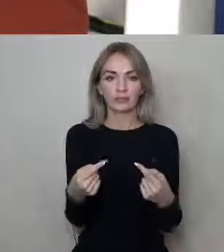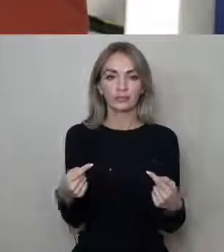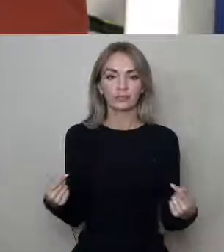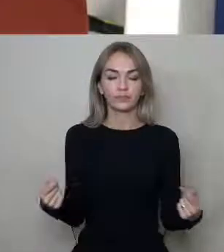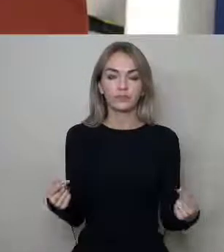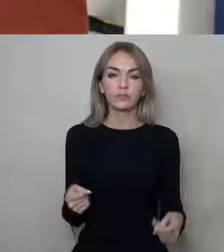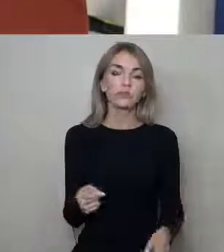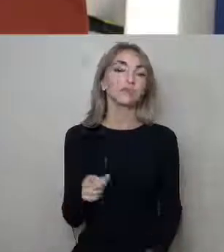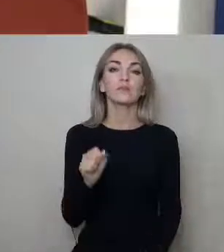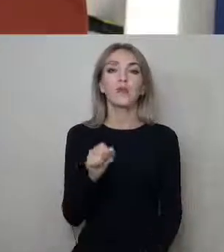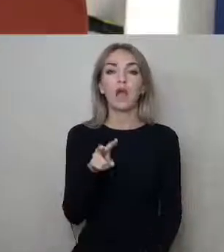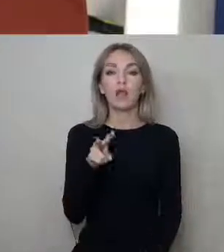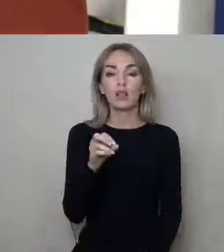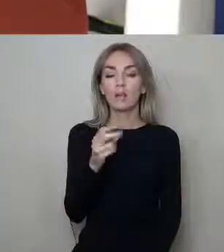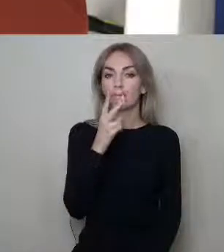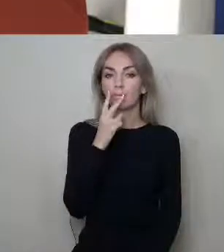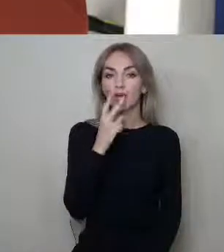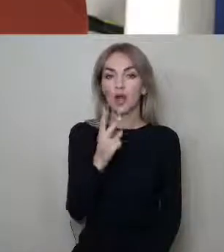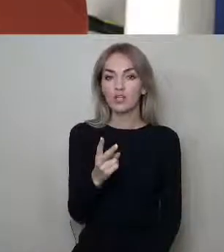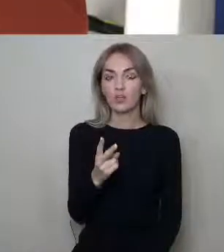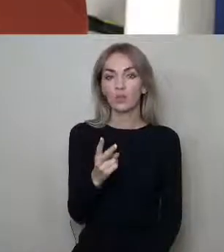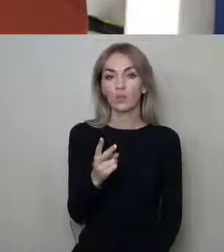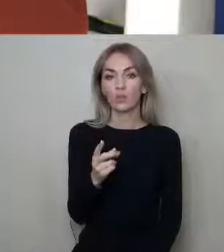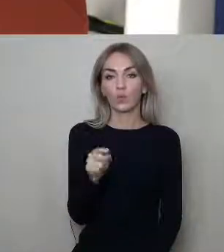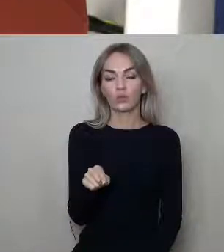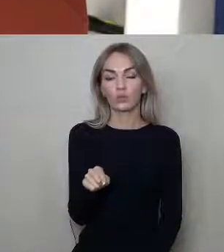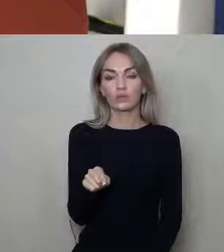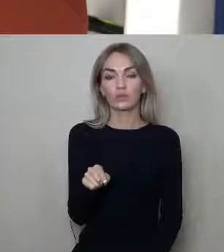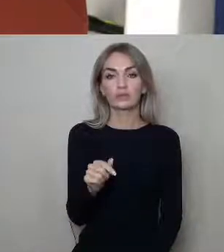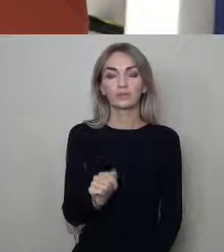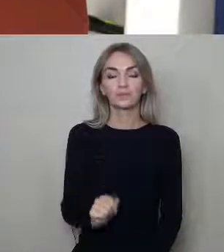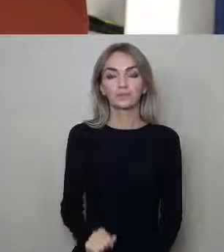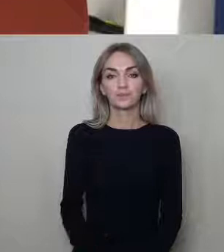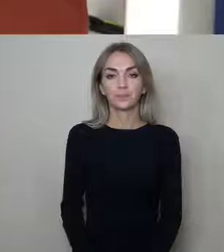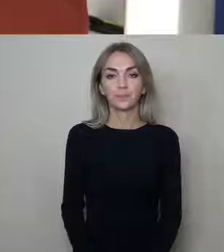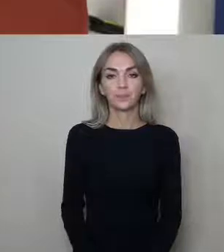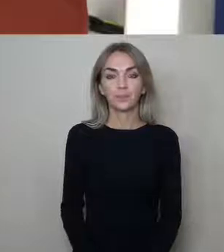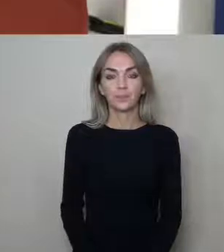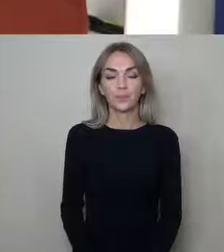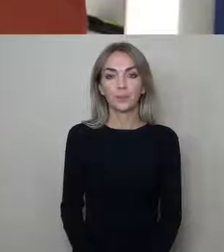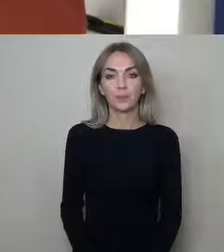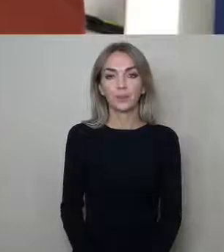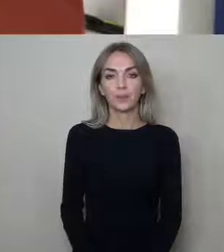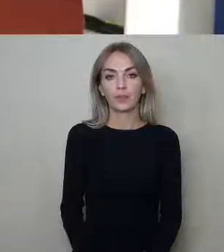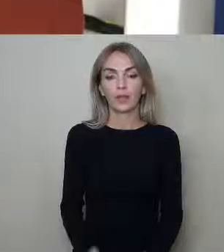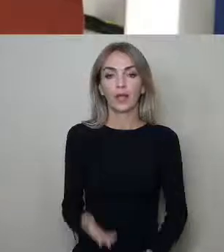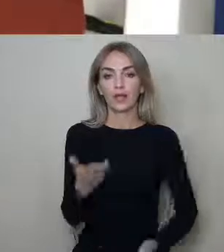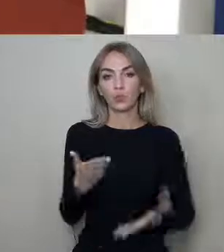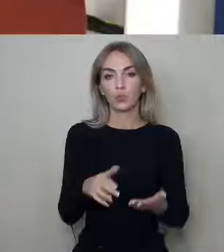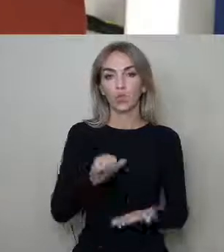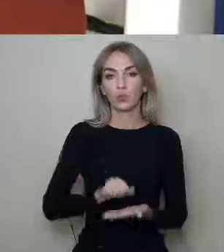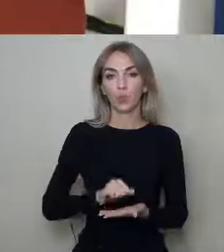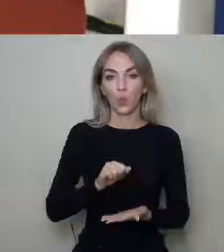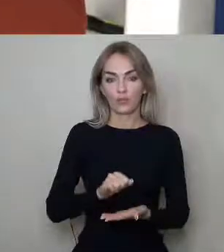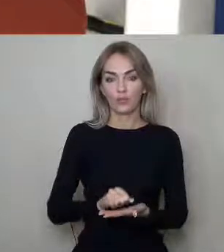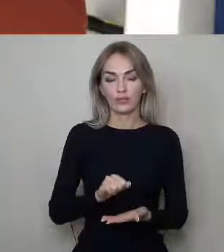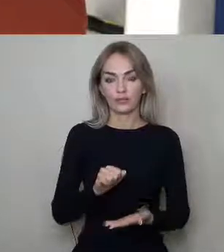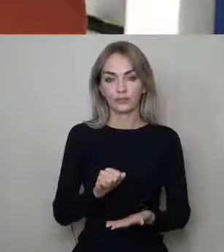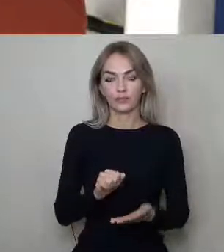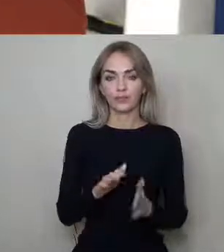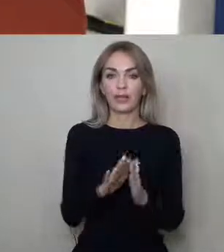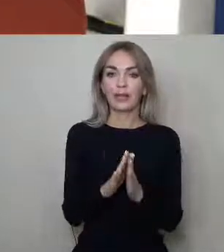booklets, and other things are considered to be items equal to sugar. But memory